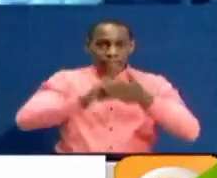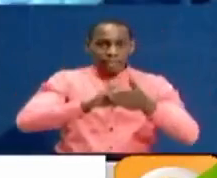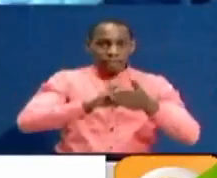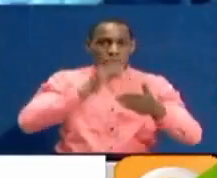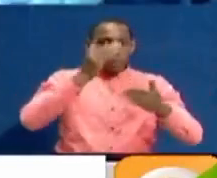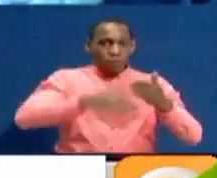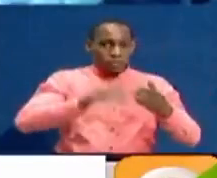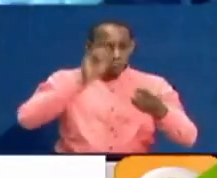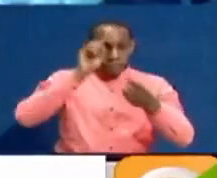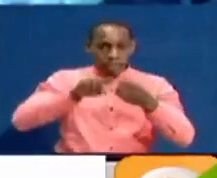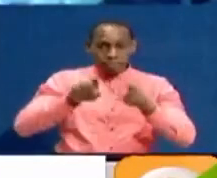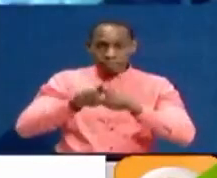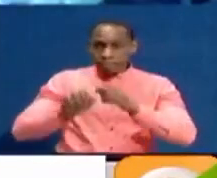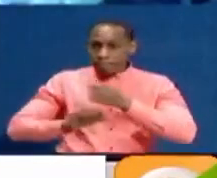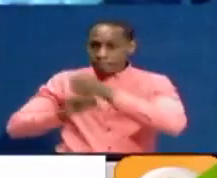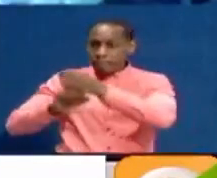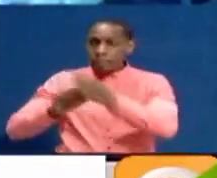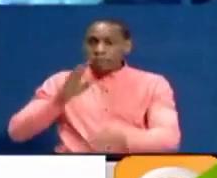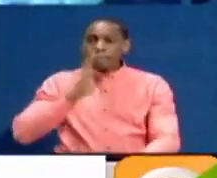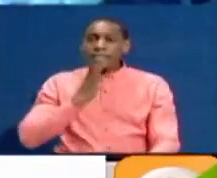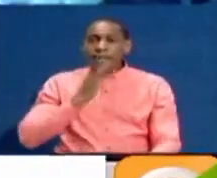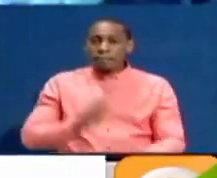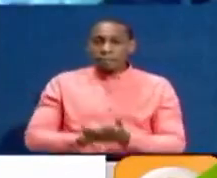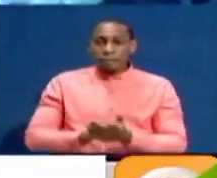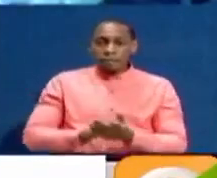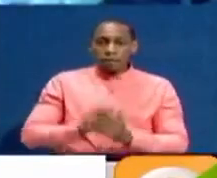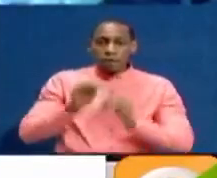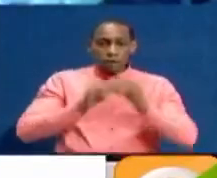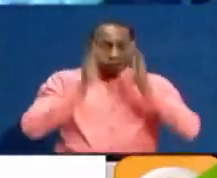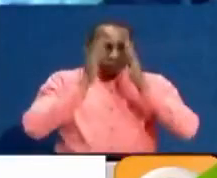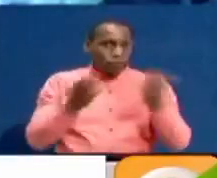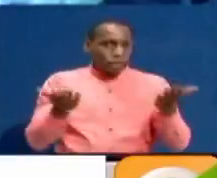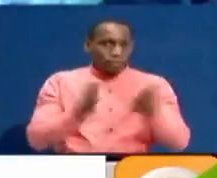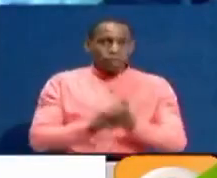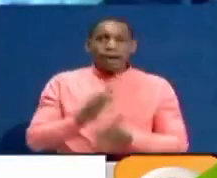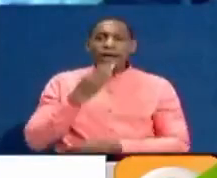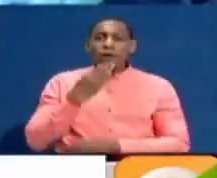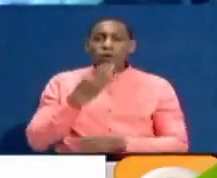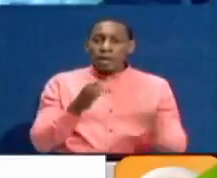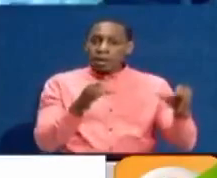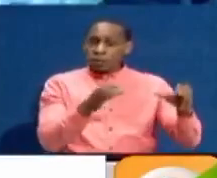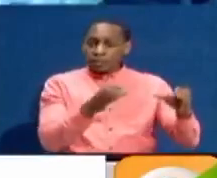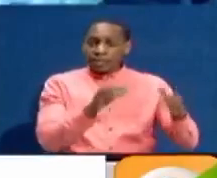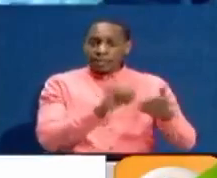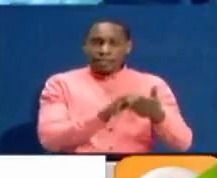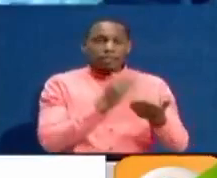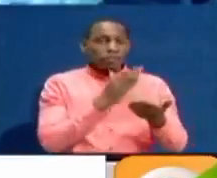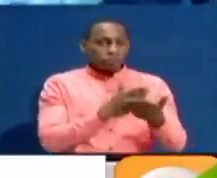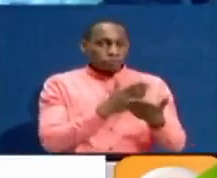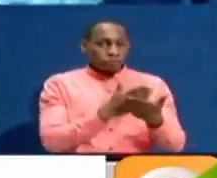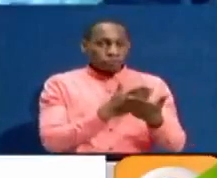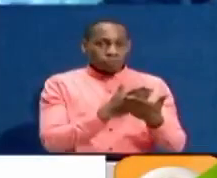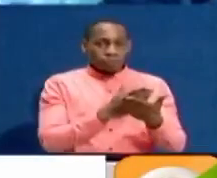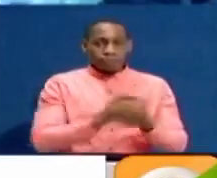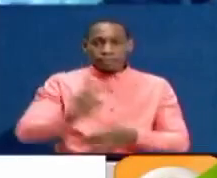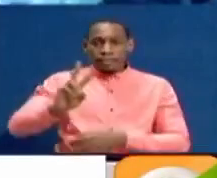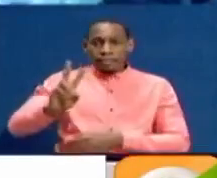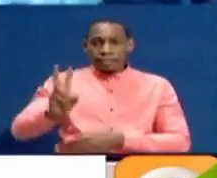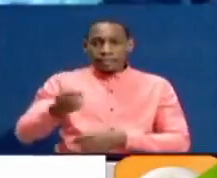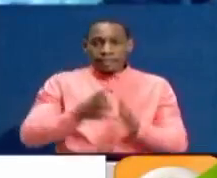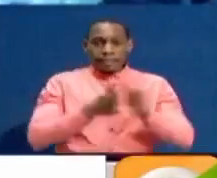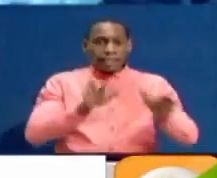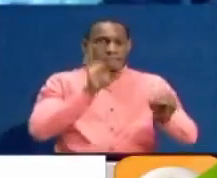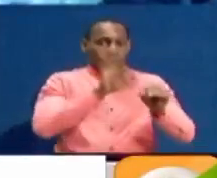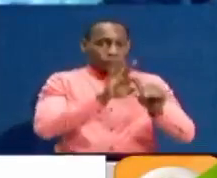drop their ambitions and back him. All eyes are now on the Mulembe Nation, which, despite having the second